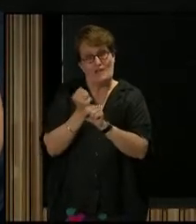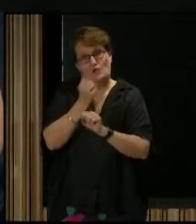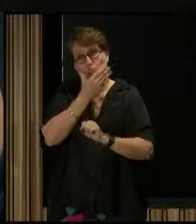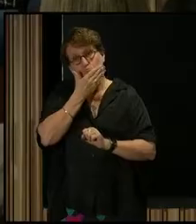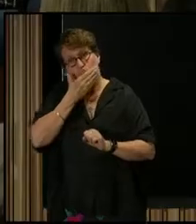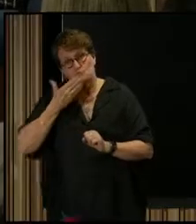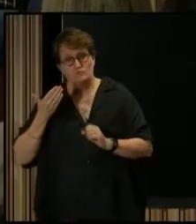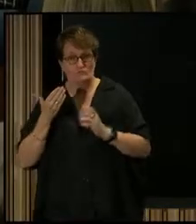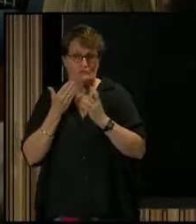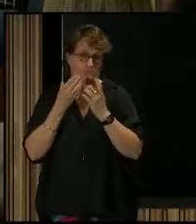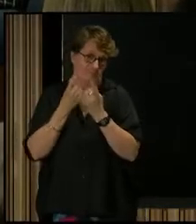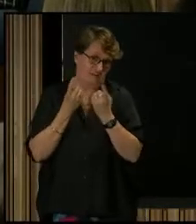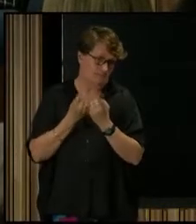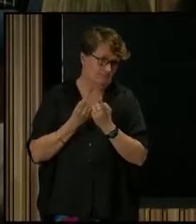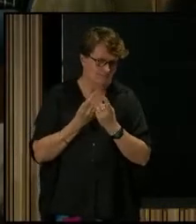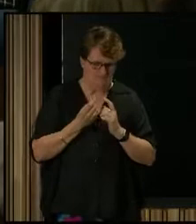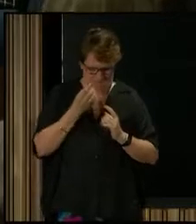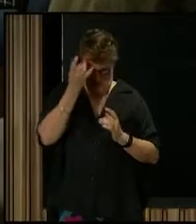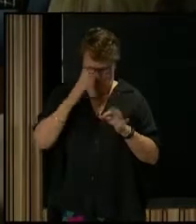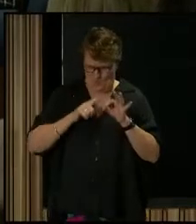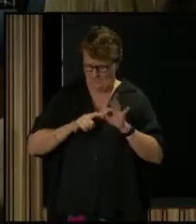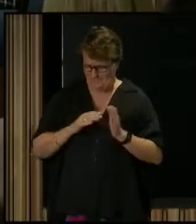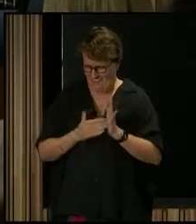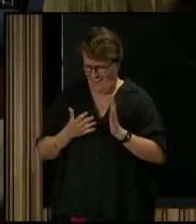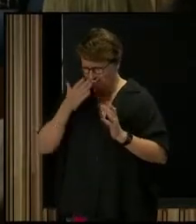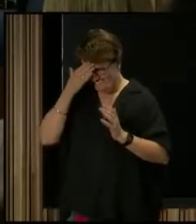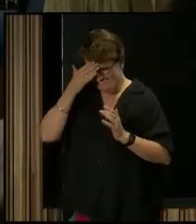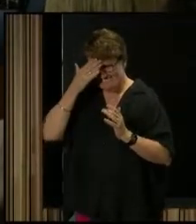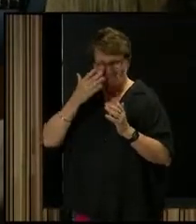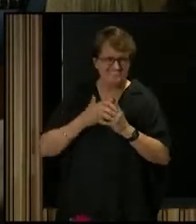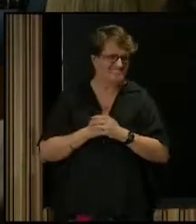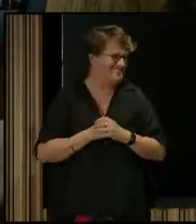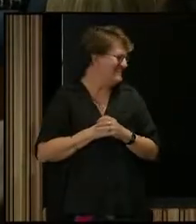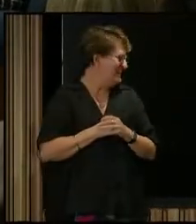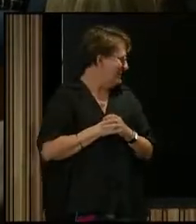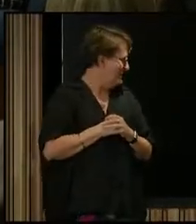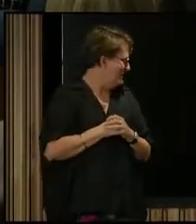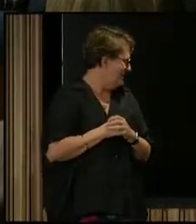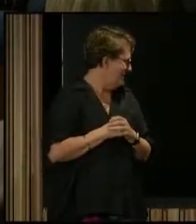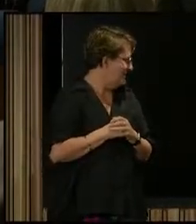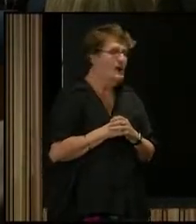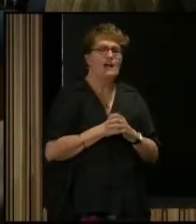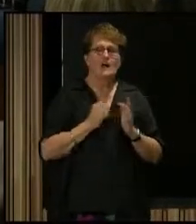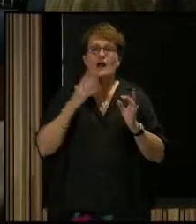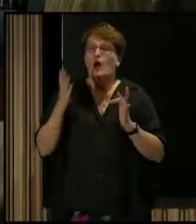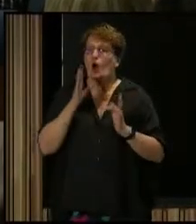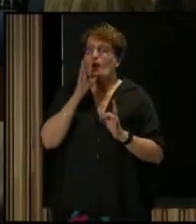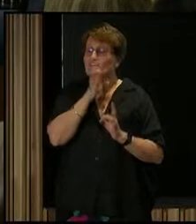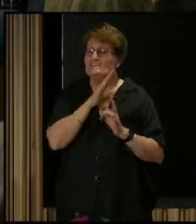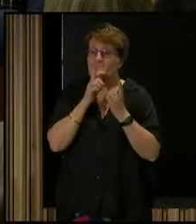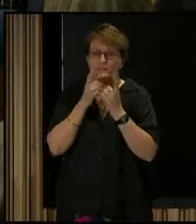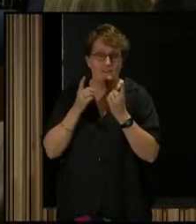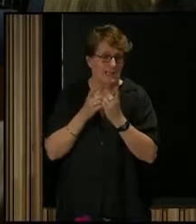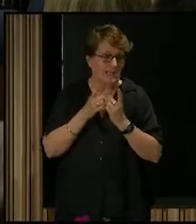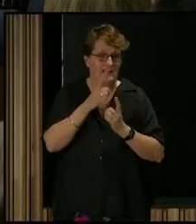So I can't even remember what your question was, to be honest. Don't worry. I think that part of the missing ingredient then, of course, was that people didn't have the